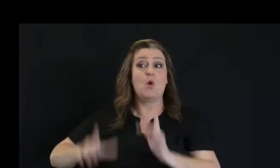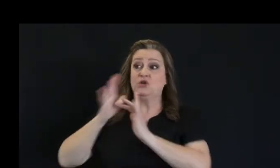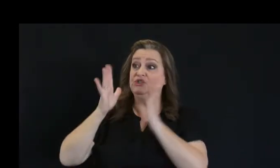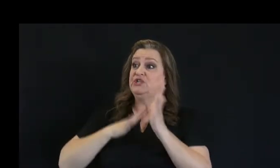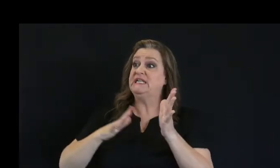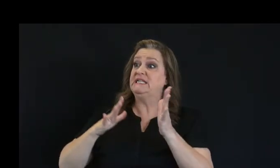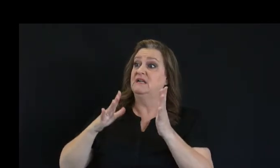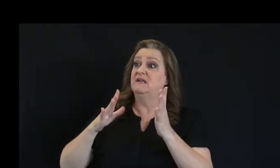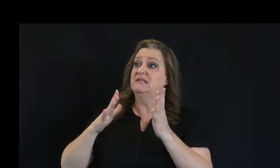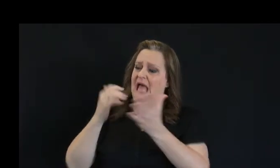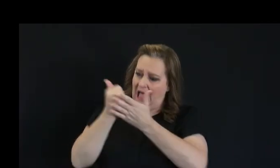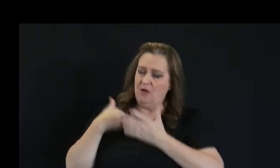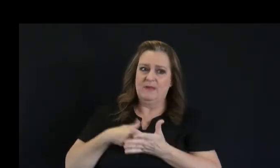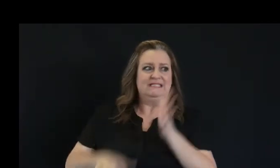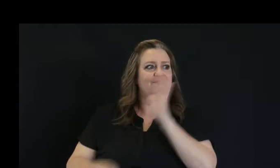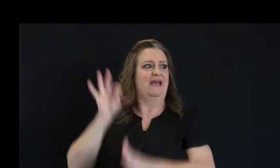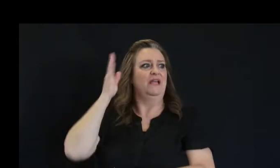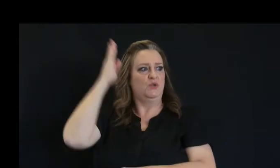direct our way to you.